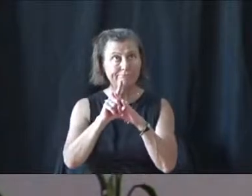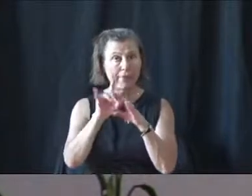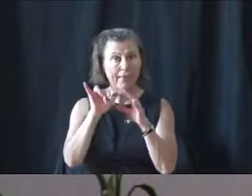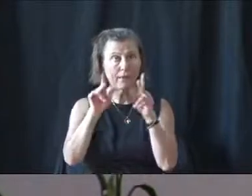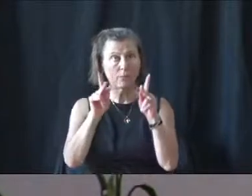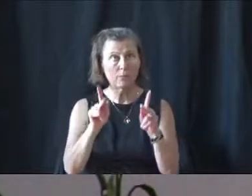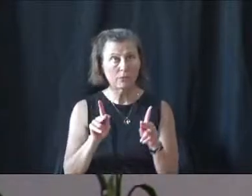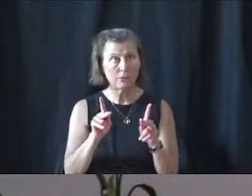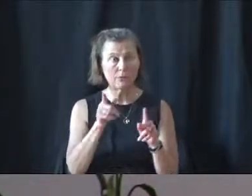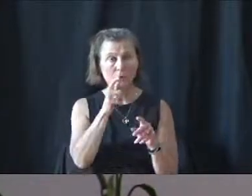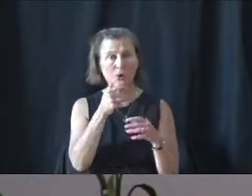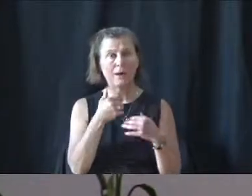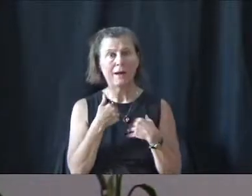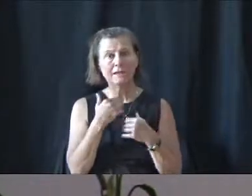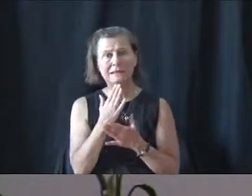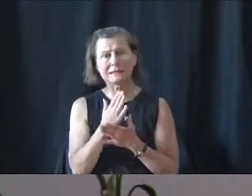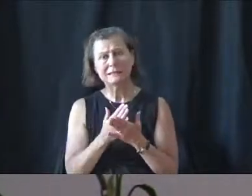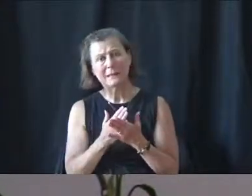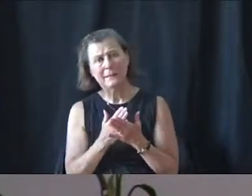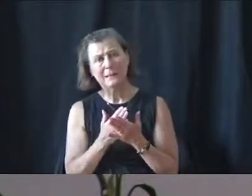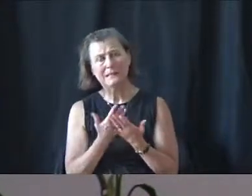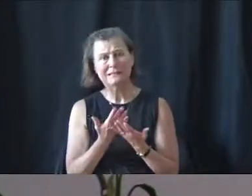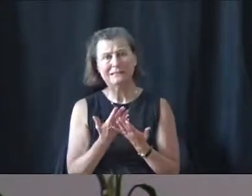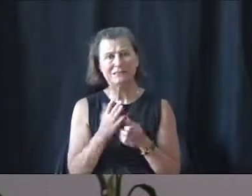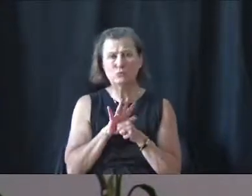who's in some sort of distress.